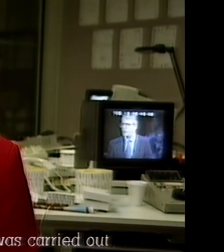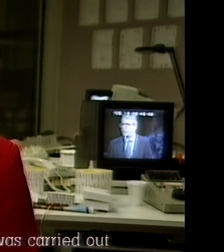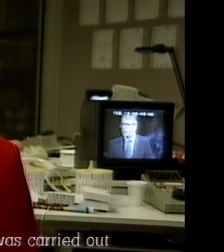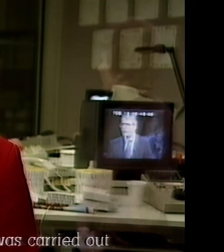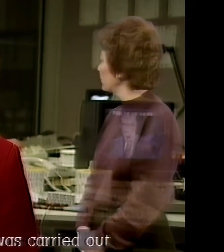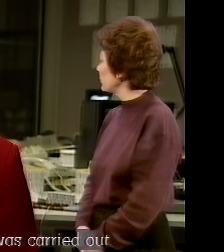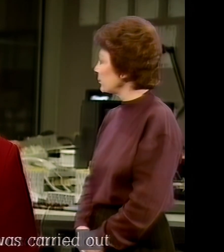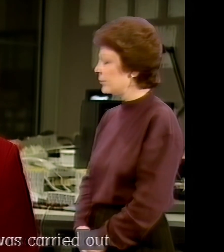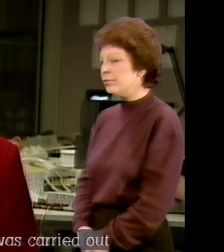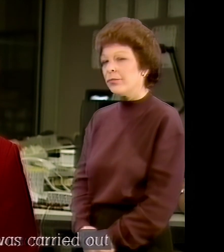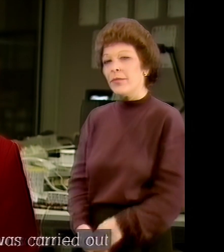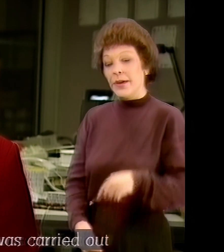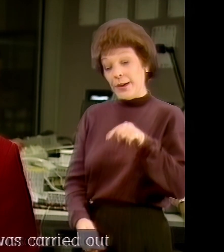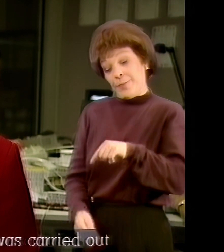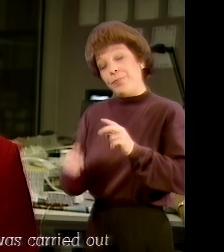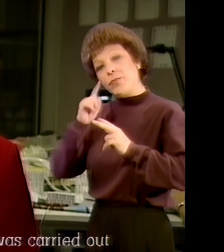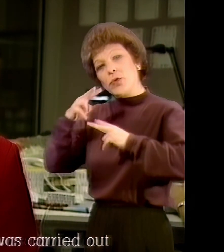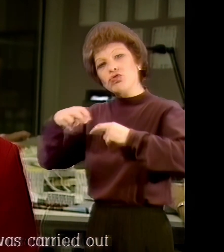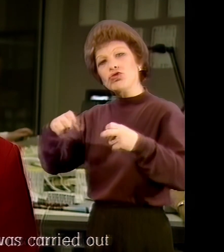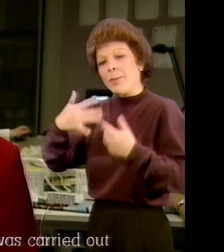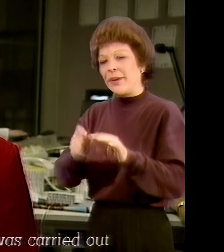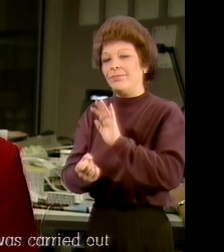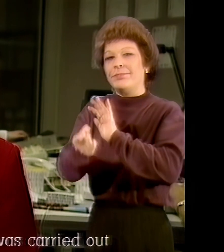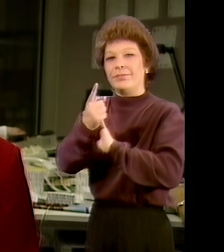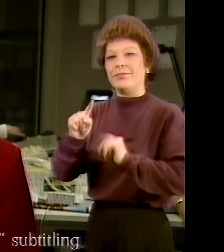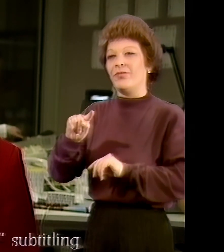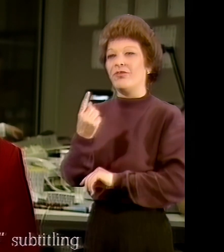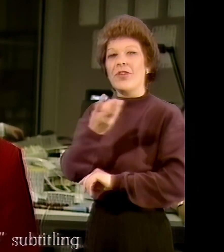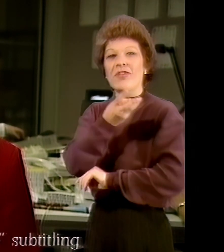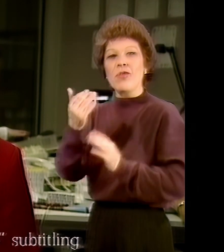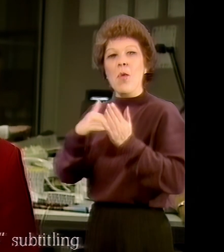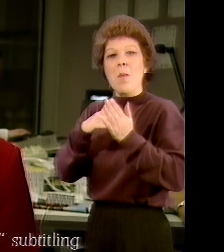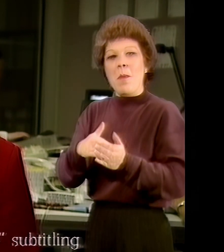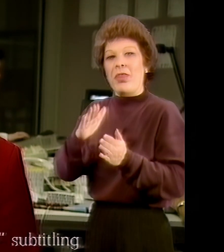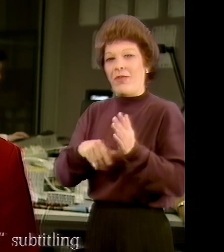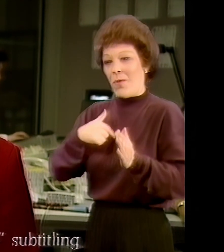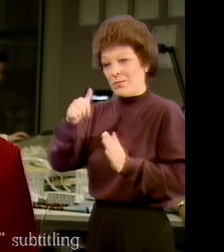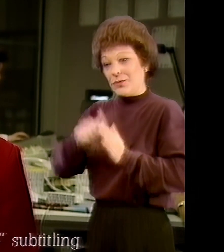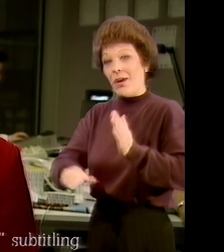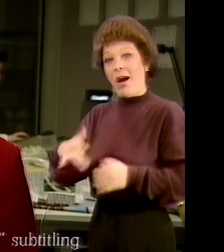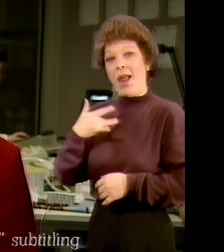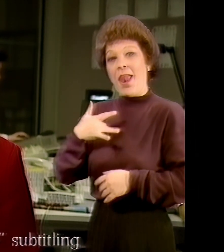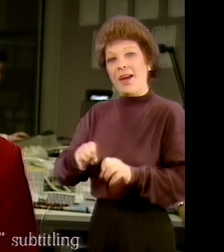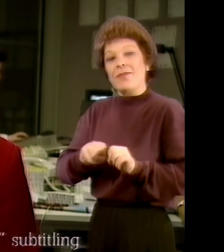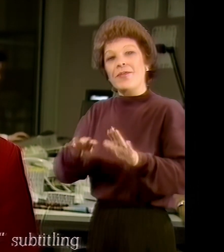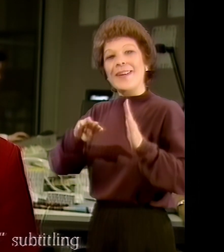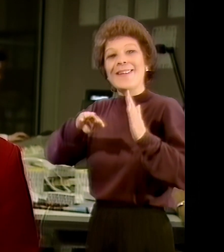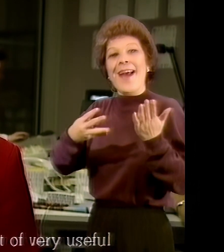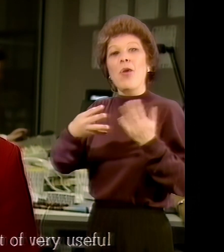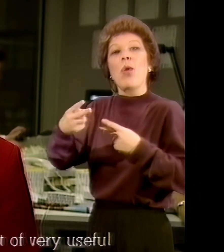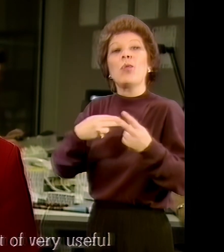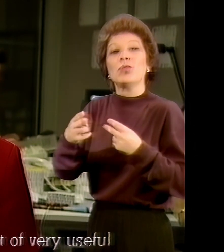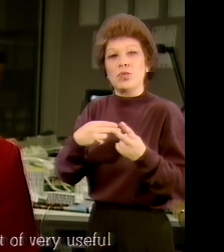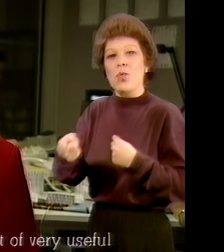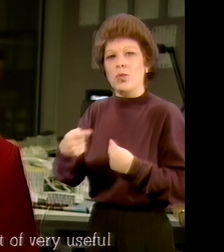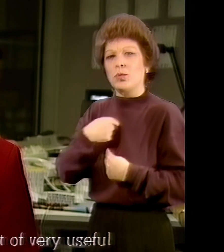The research was carried out during the first few months of our live subtitling of the 9 o'clock news. And we